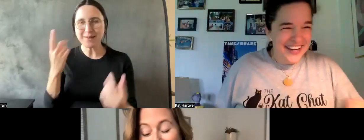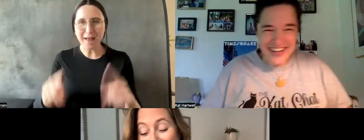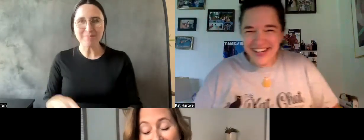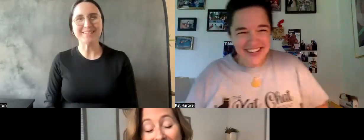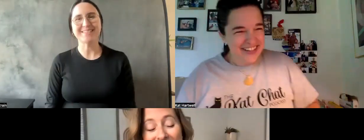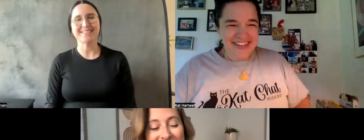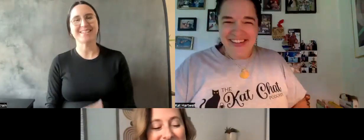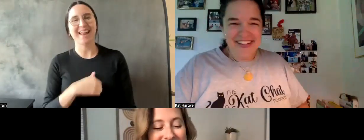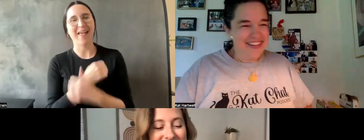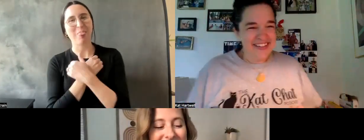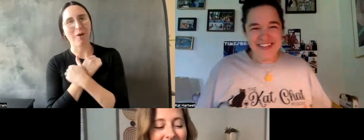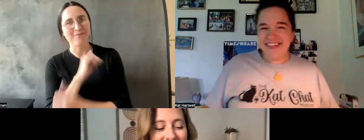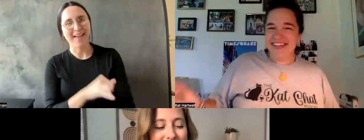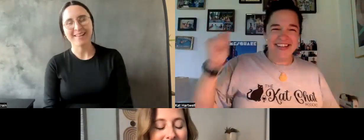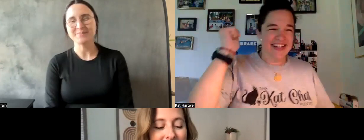that. Yeah,